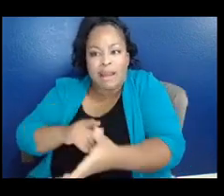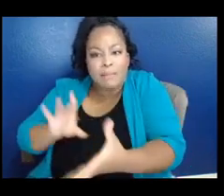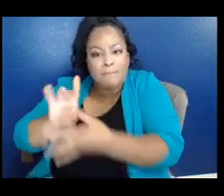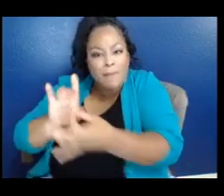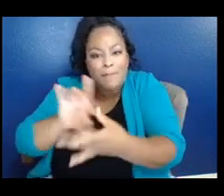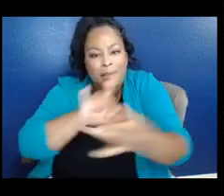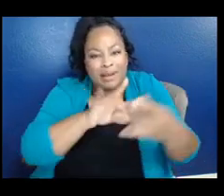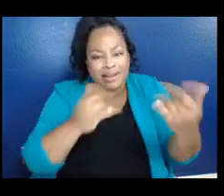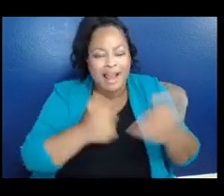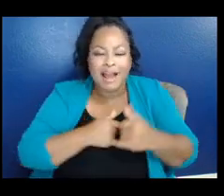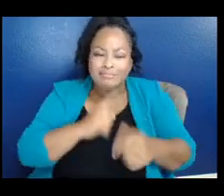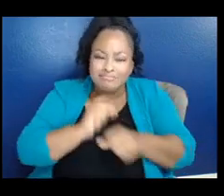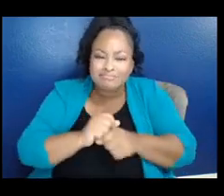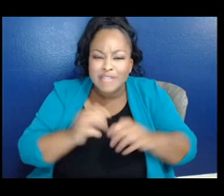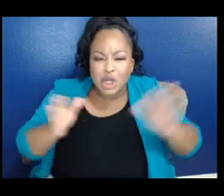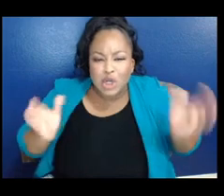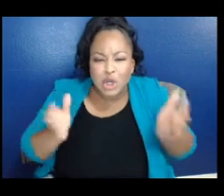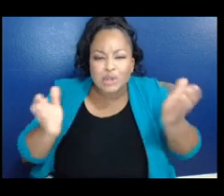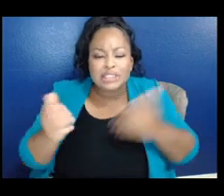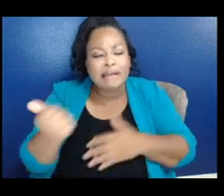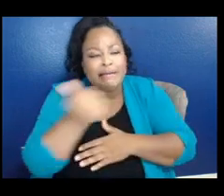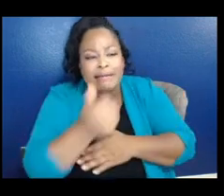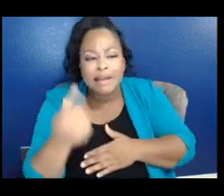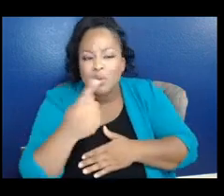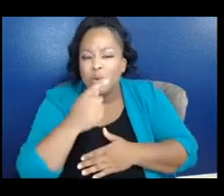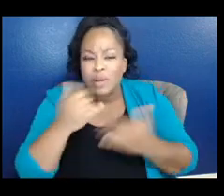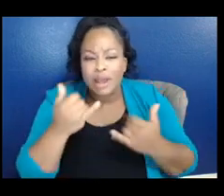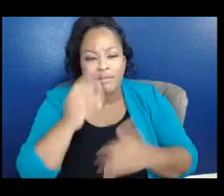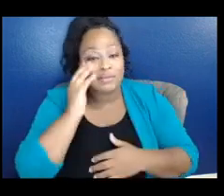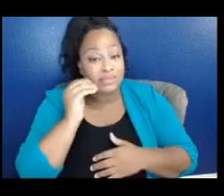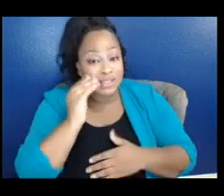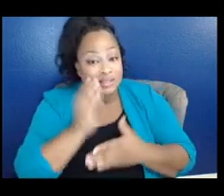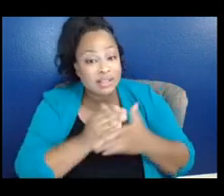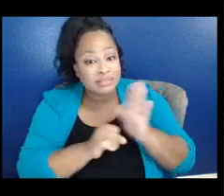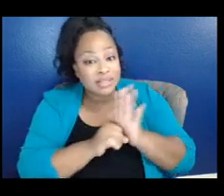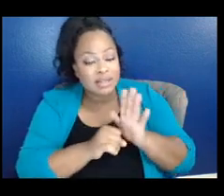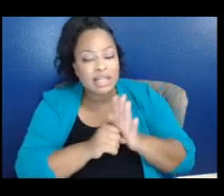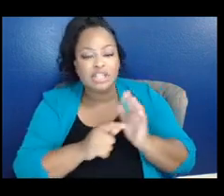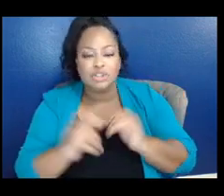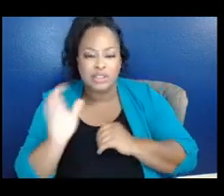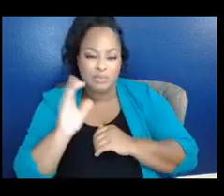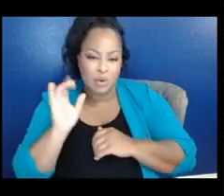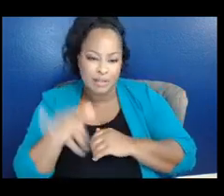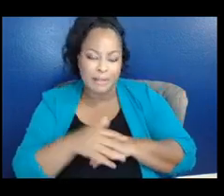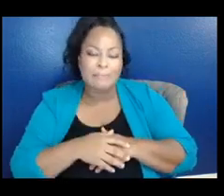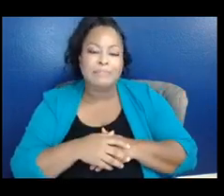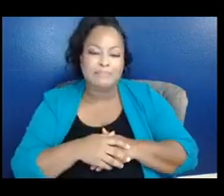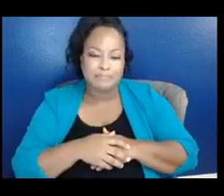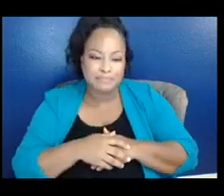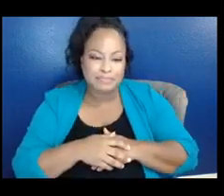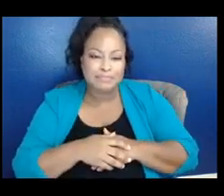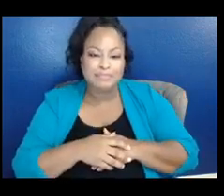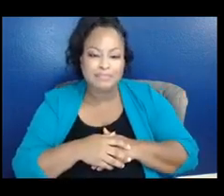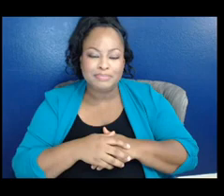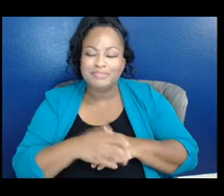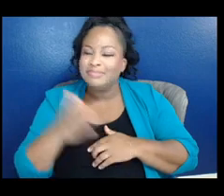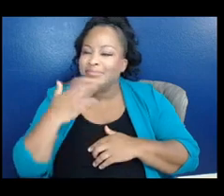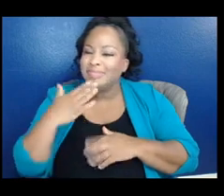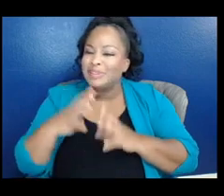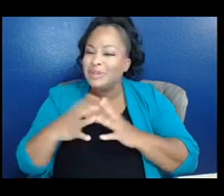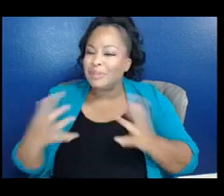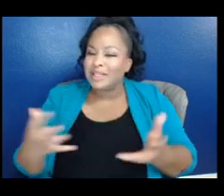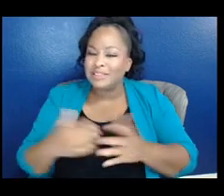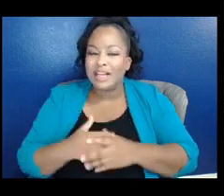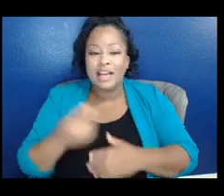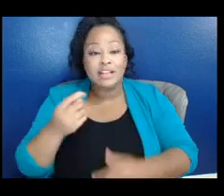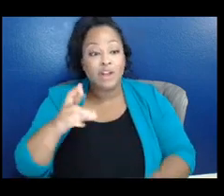tap into now, and I definitely encourage anyone who is experiencing symptoms to explore them. Thank you